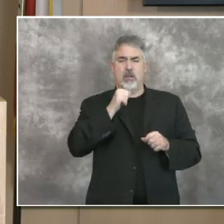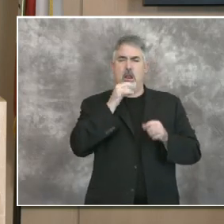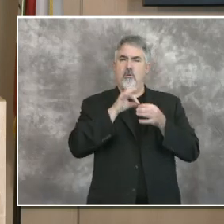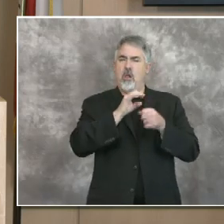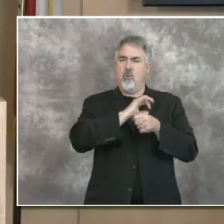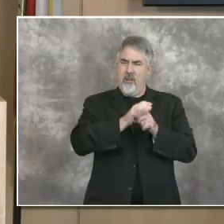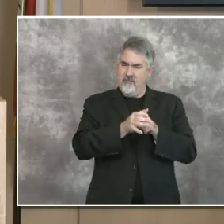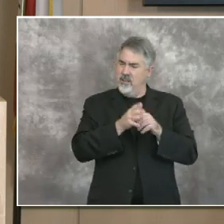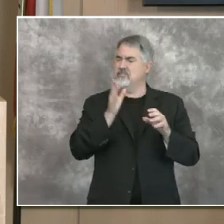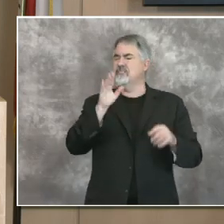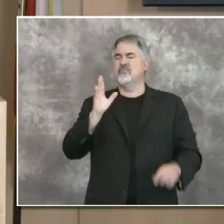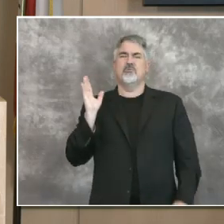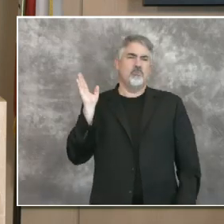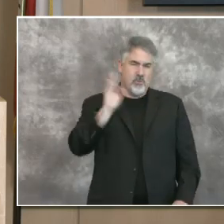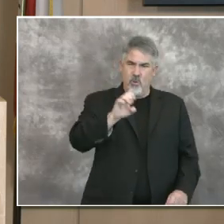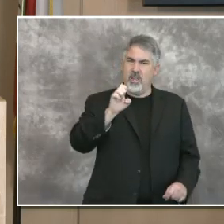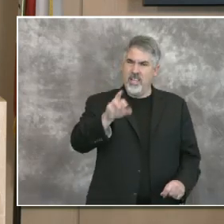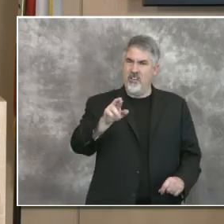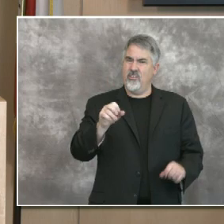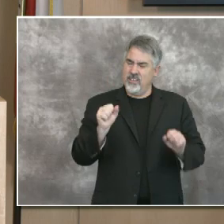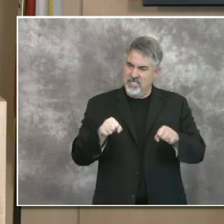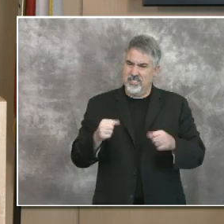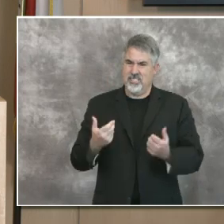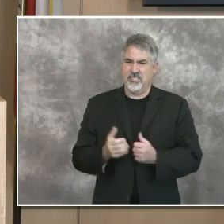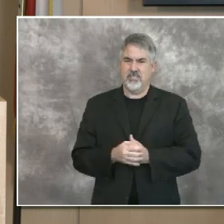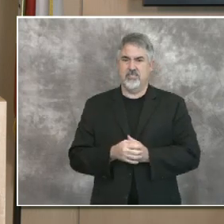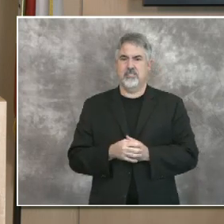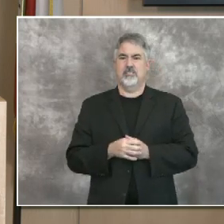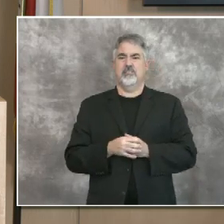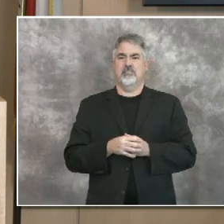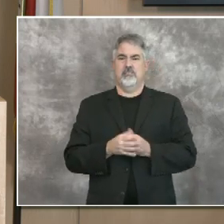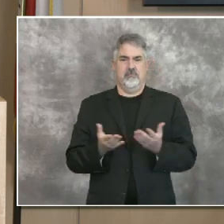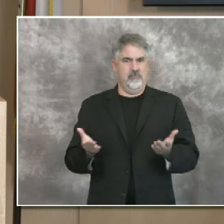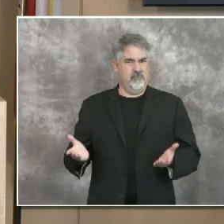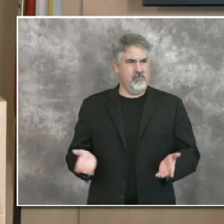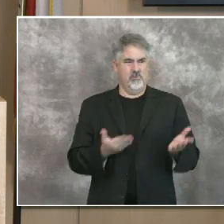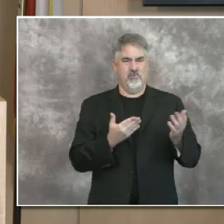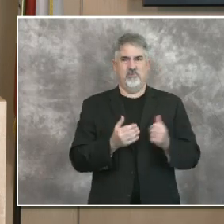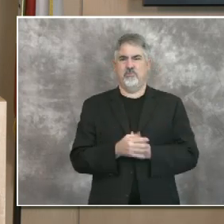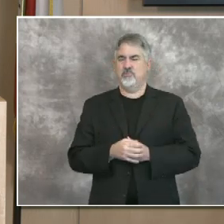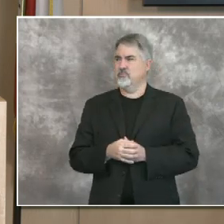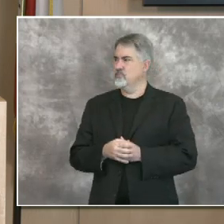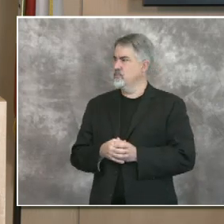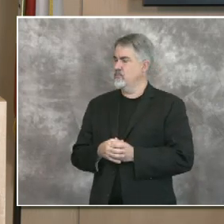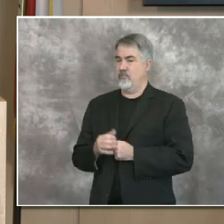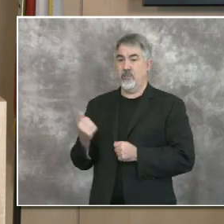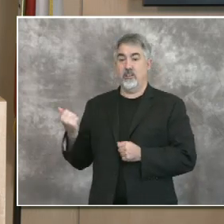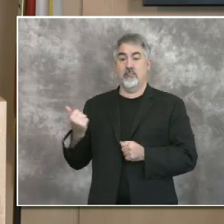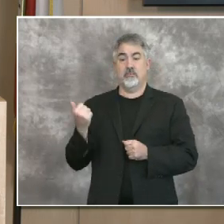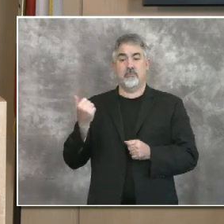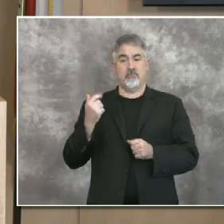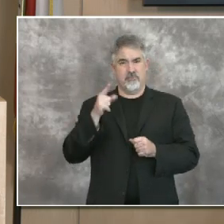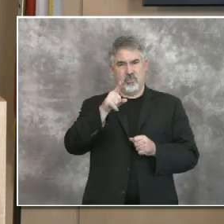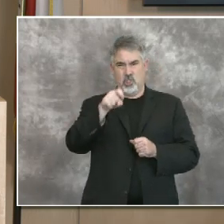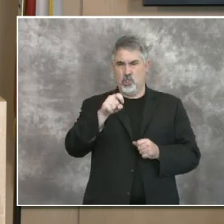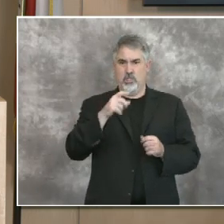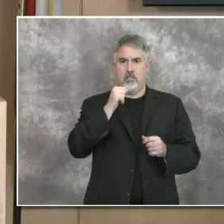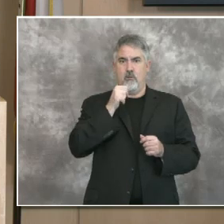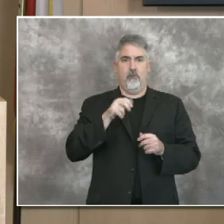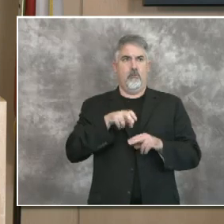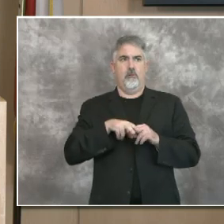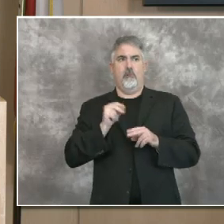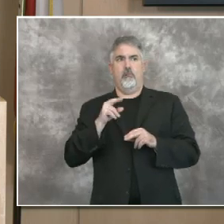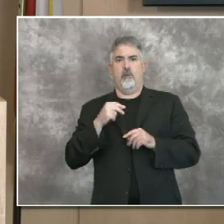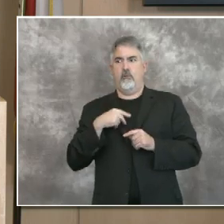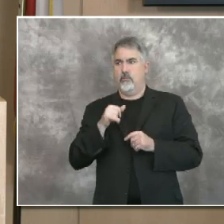for the categories of illness I just described, you should access emergency care. You should call 911.